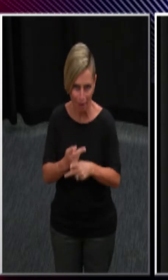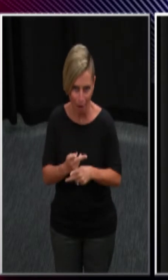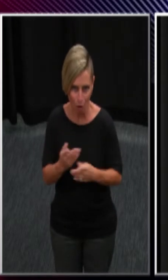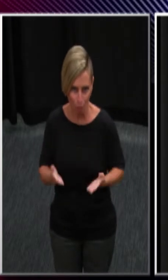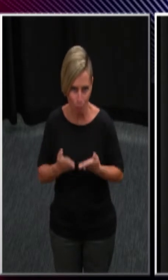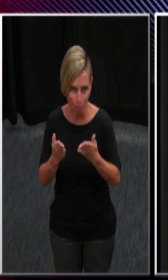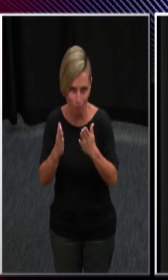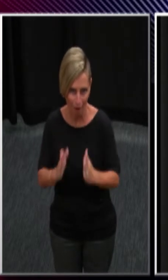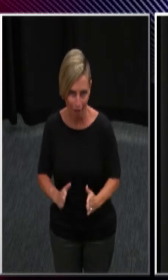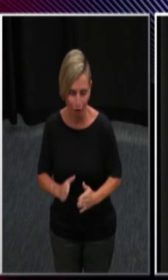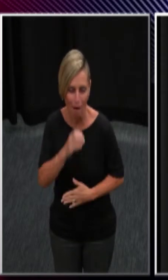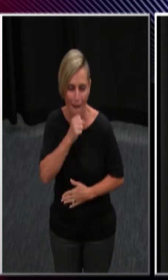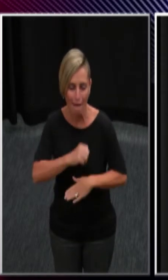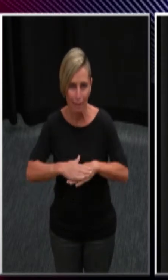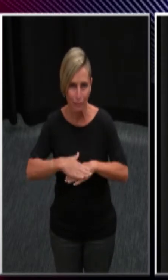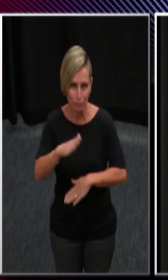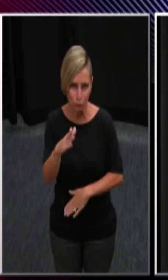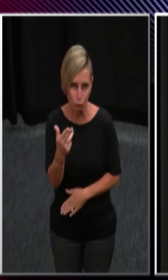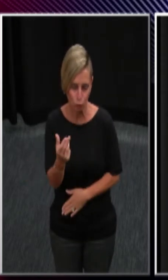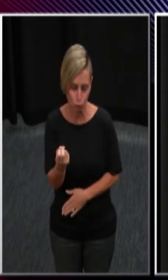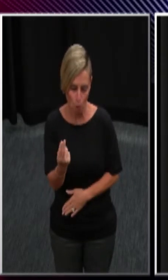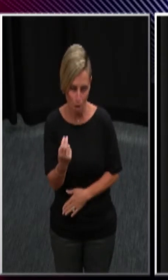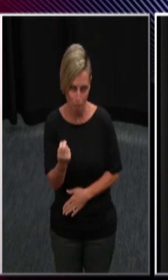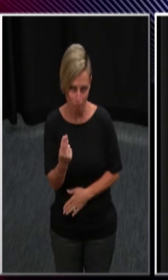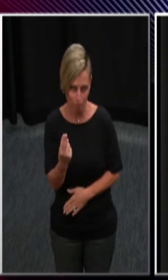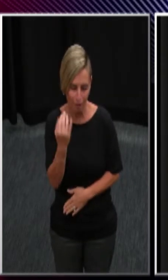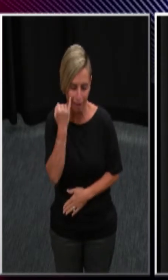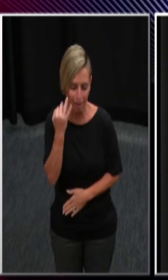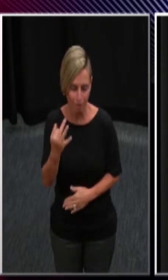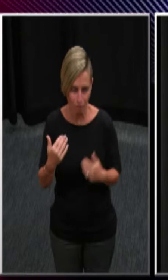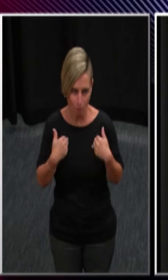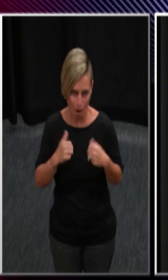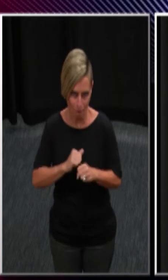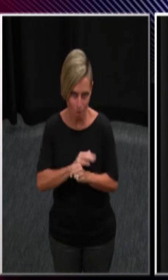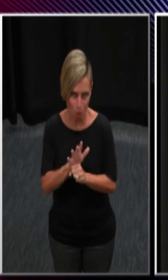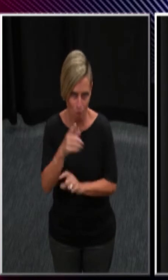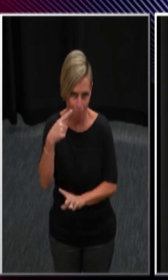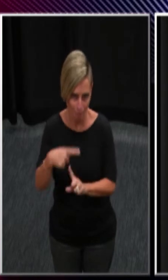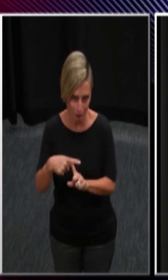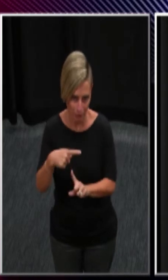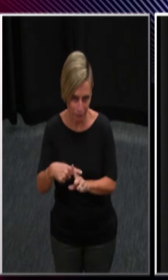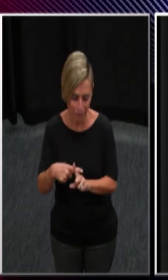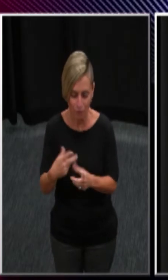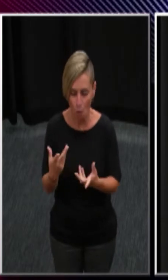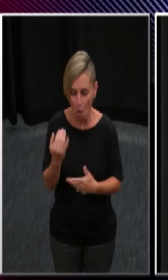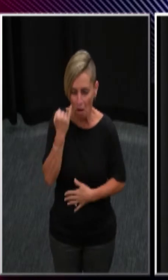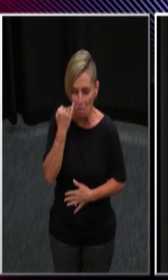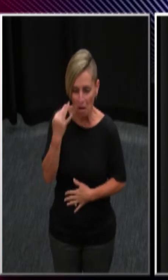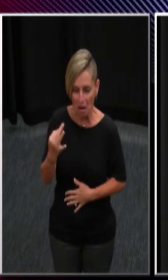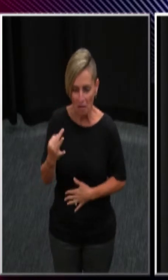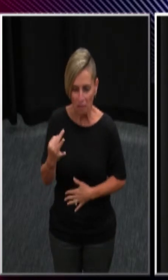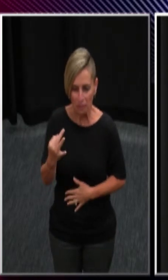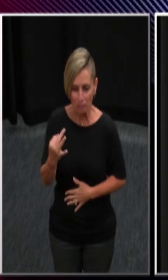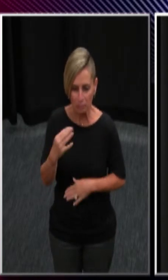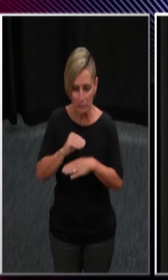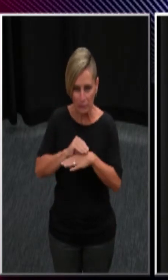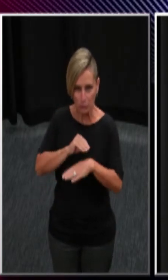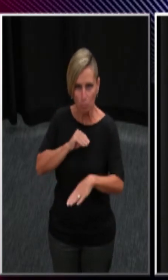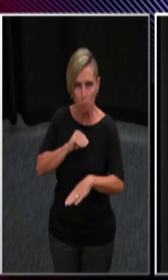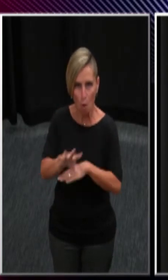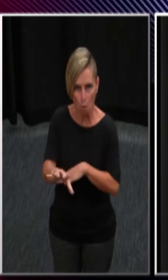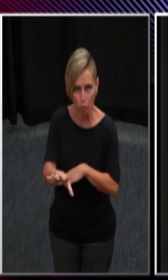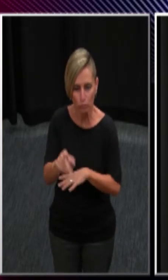and older who have been diagnosed with COVID-19 or who have been exposed to someone with